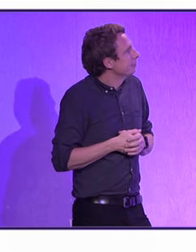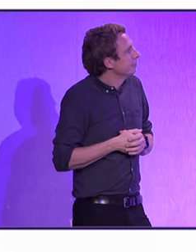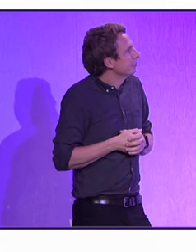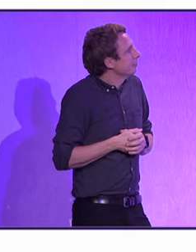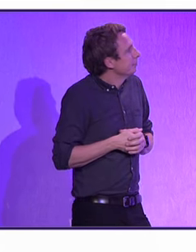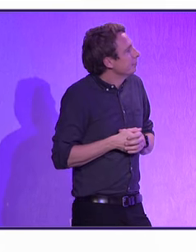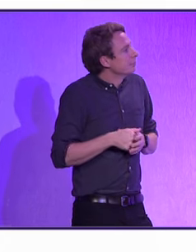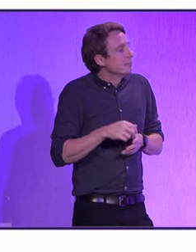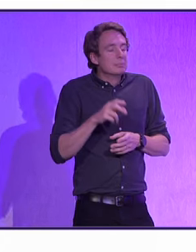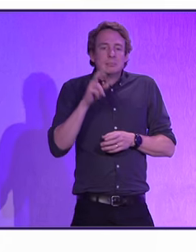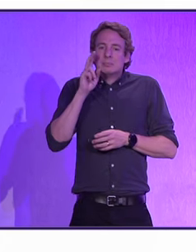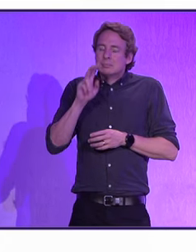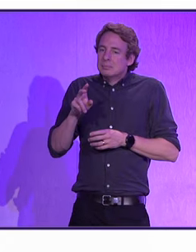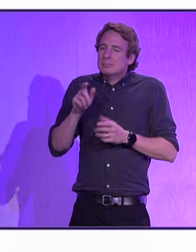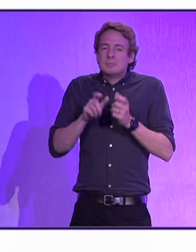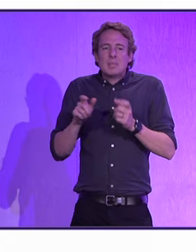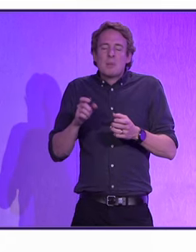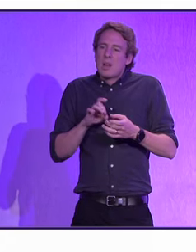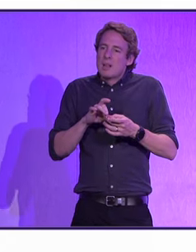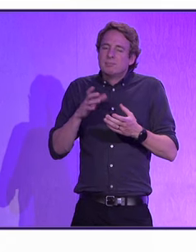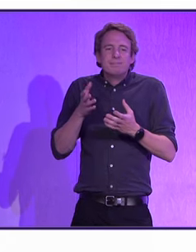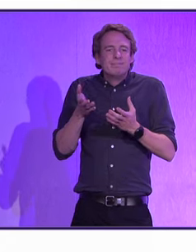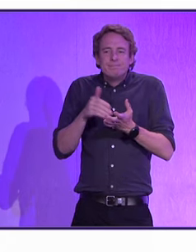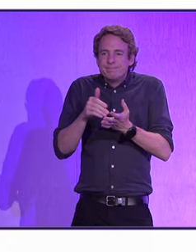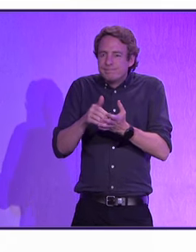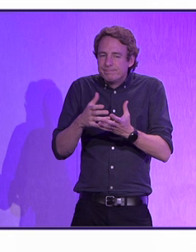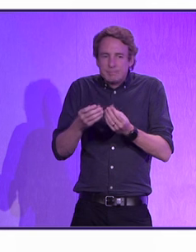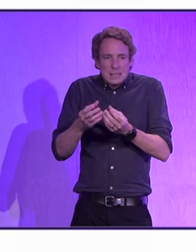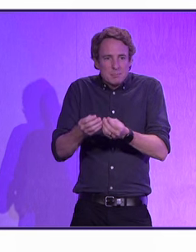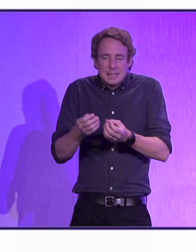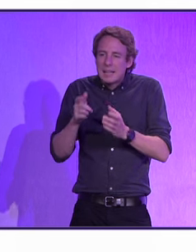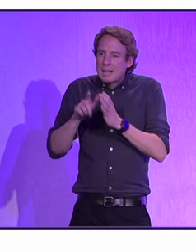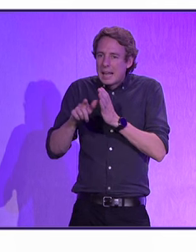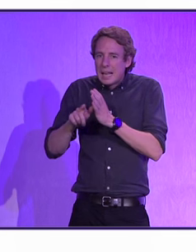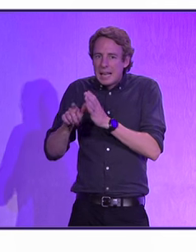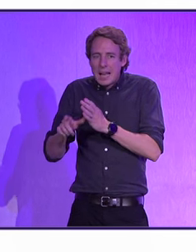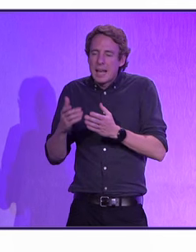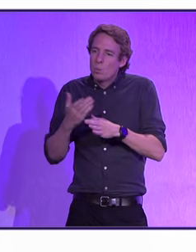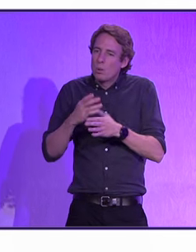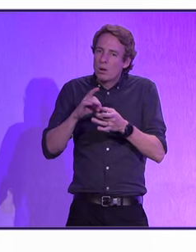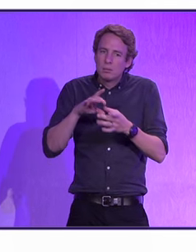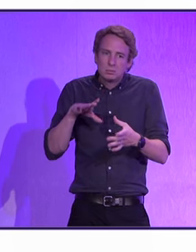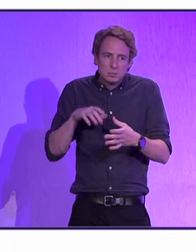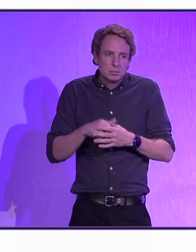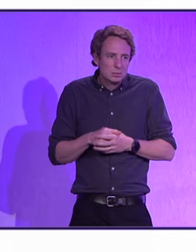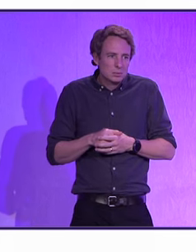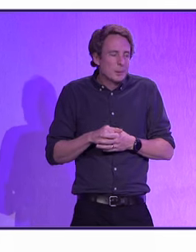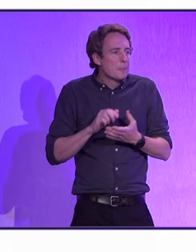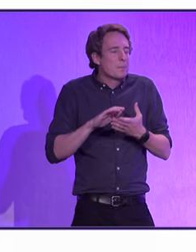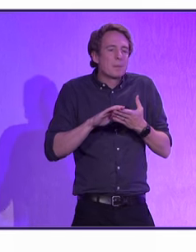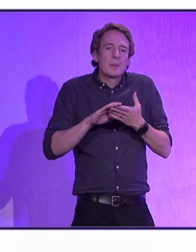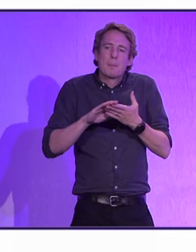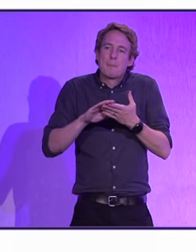like increased absenteeism, disconnection from work, increased lateness, and so on. And paradoxically,